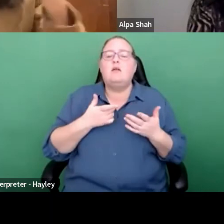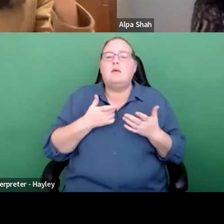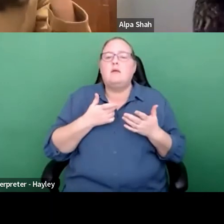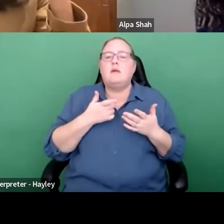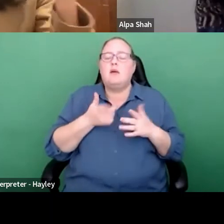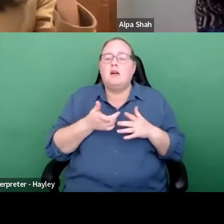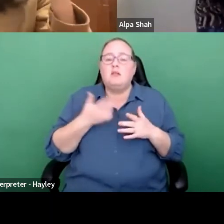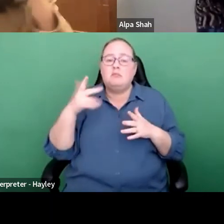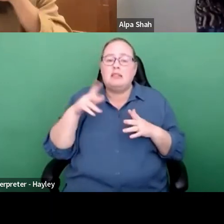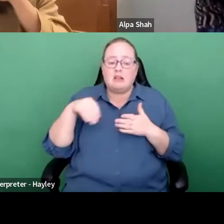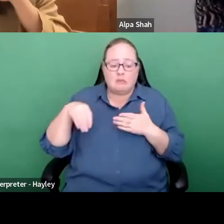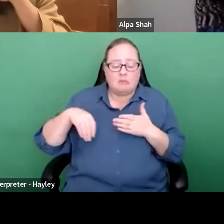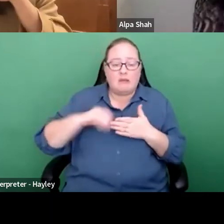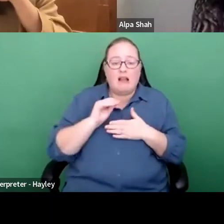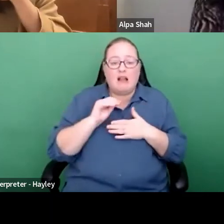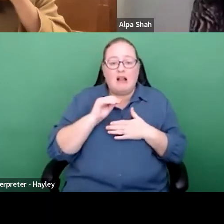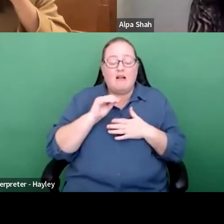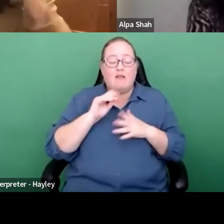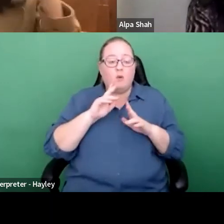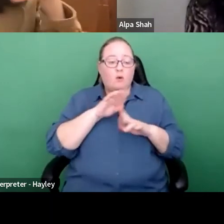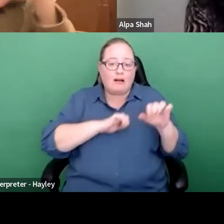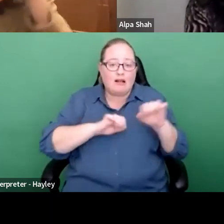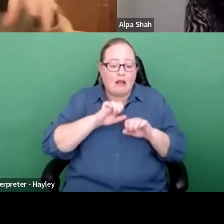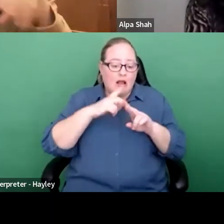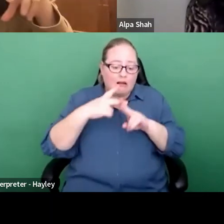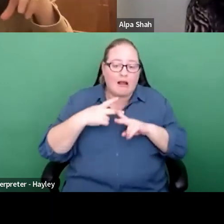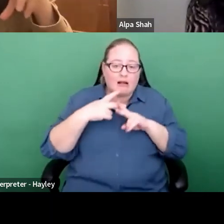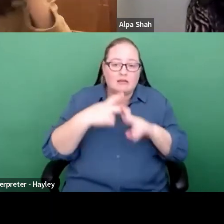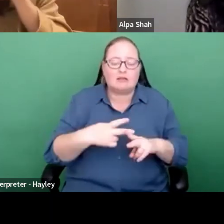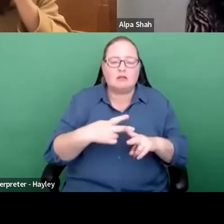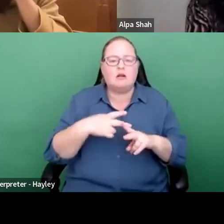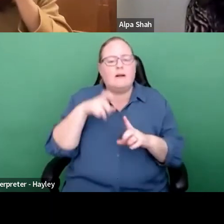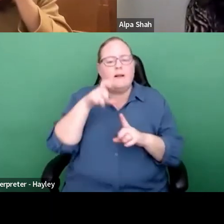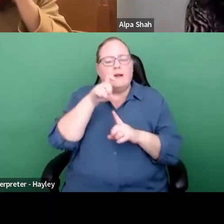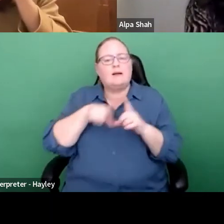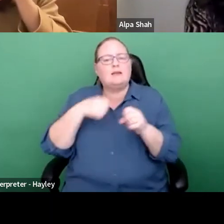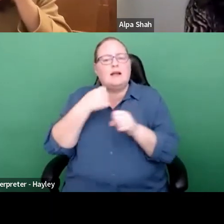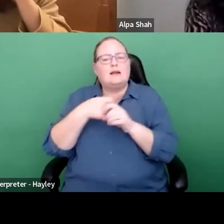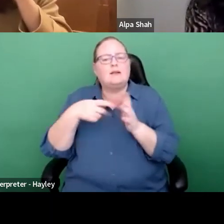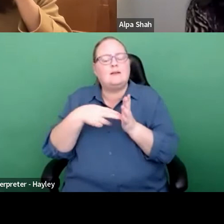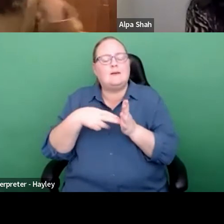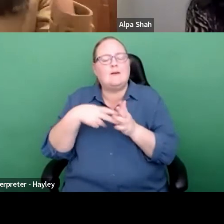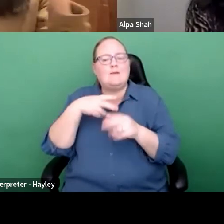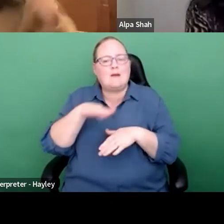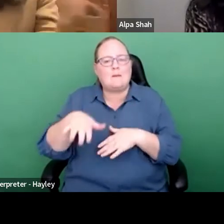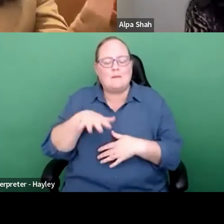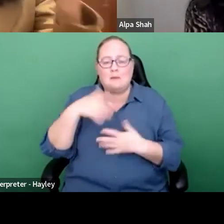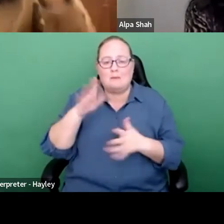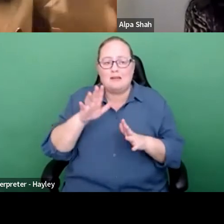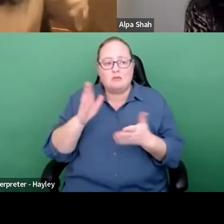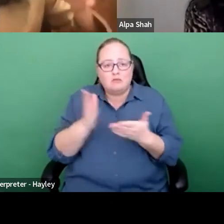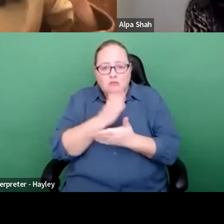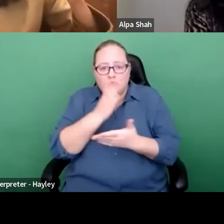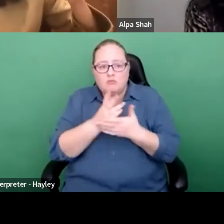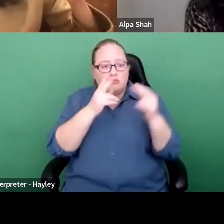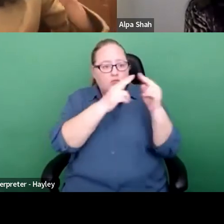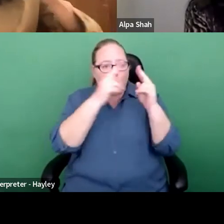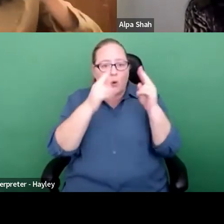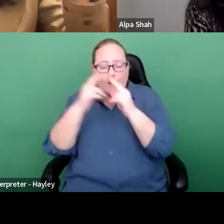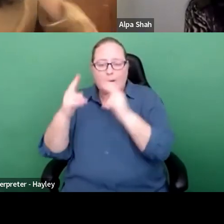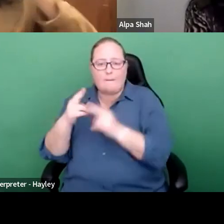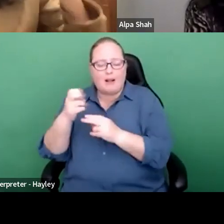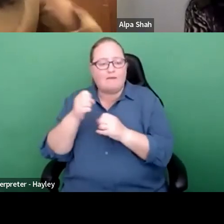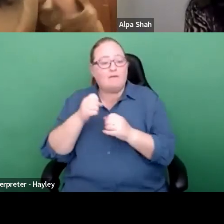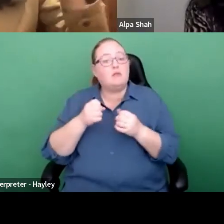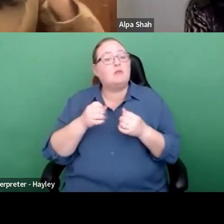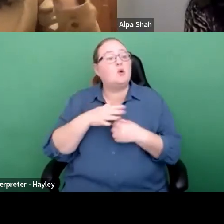every building by the Cadogan family to ensure the upkeep of common areas, and to ensure that this whole house in totality stays